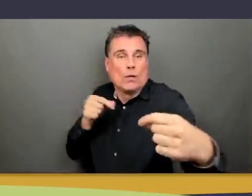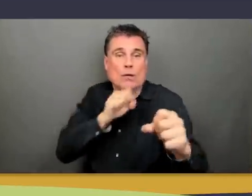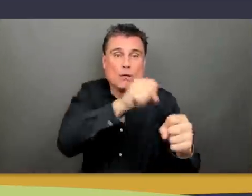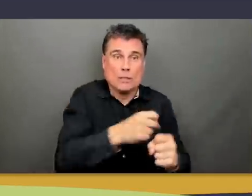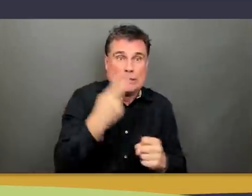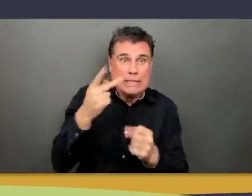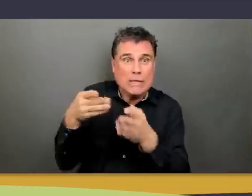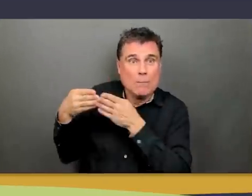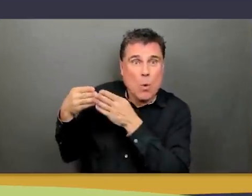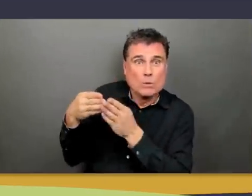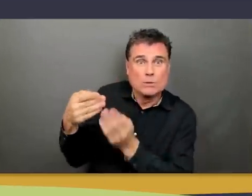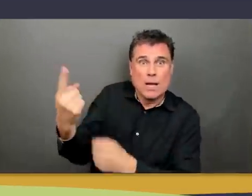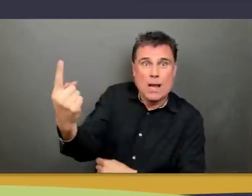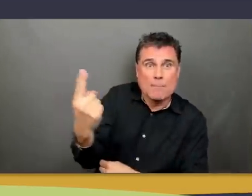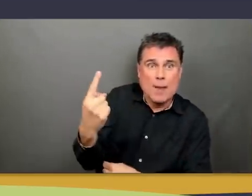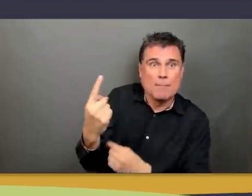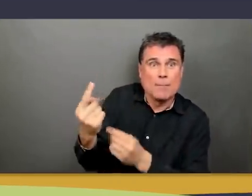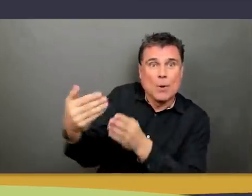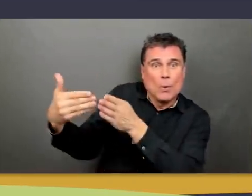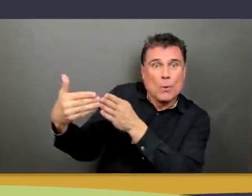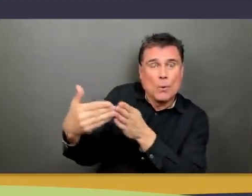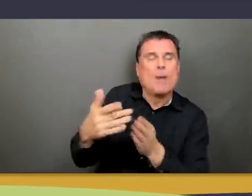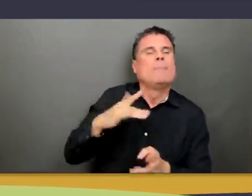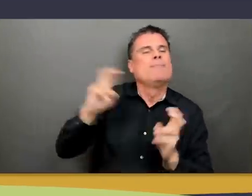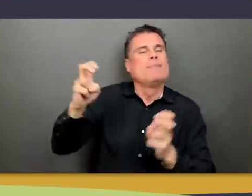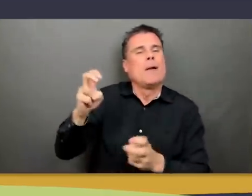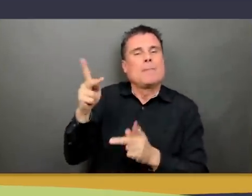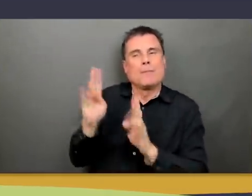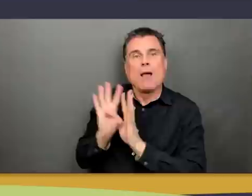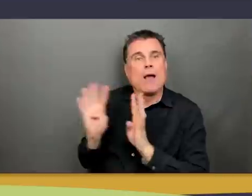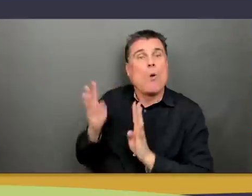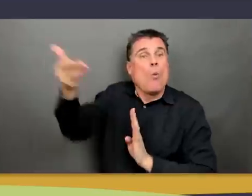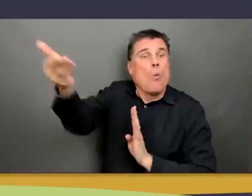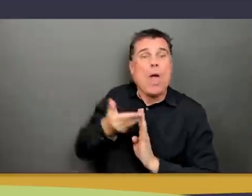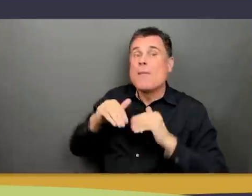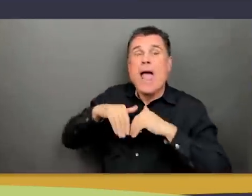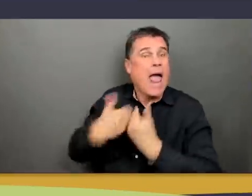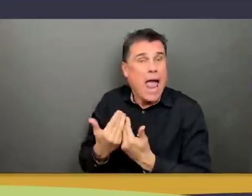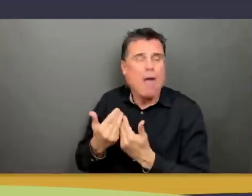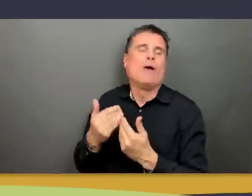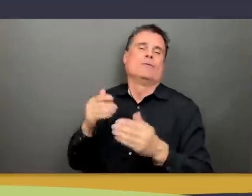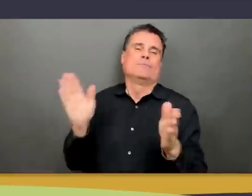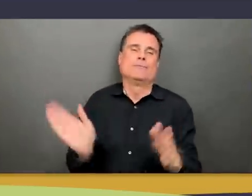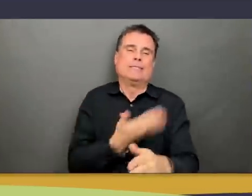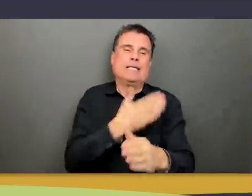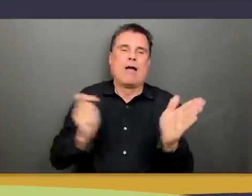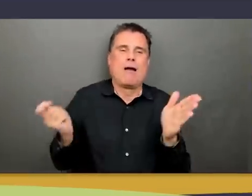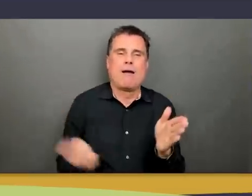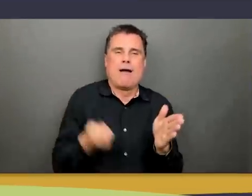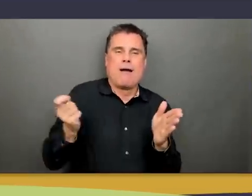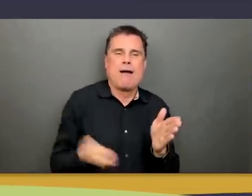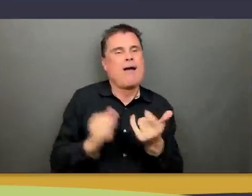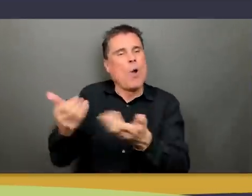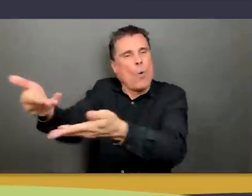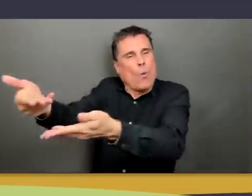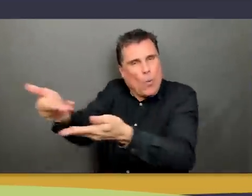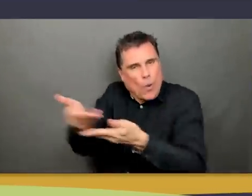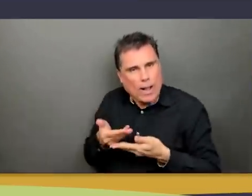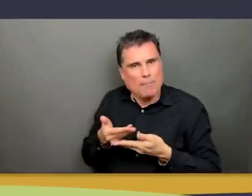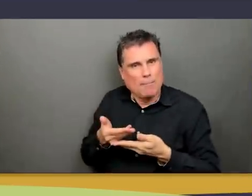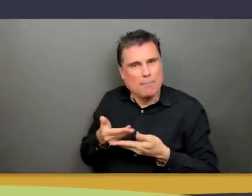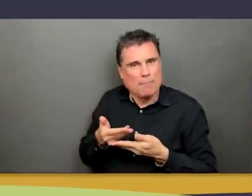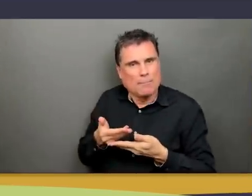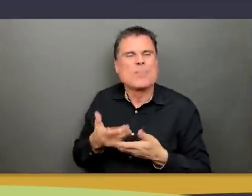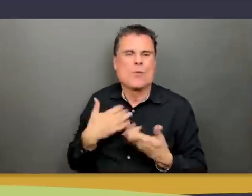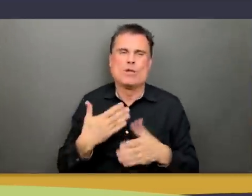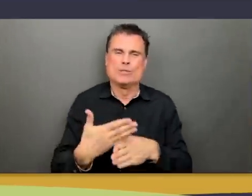you'll hear in these communities. They'll open with a song. So, Aichka, when we raise our hands high, that means we have the utmost